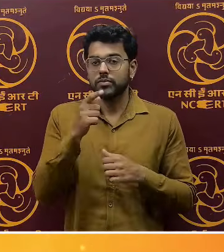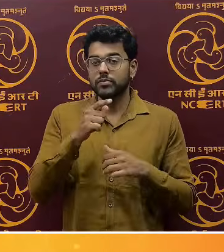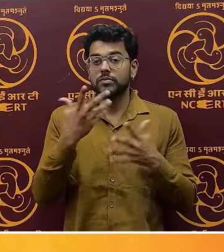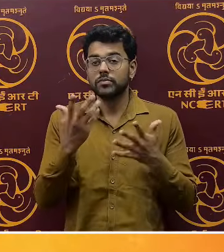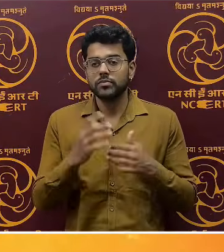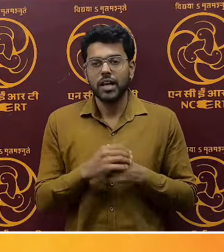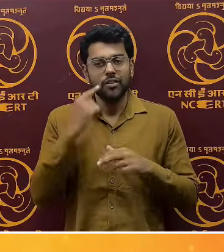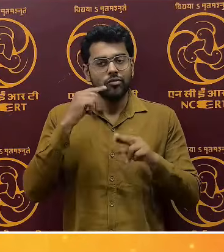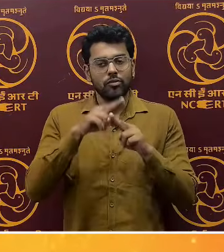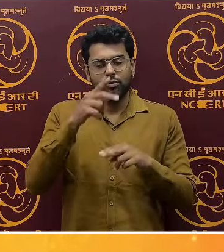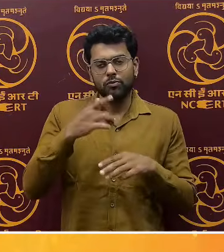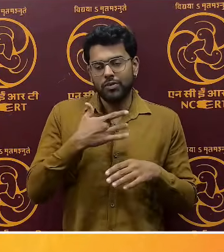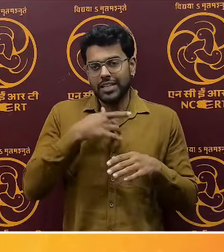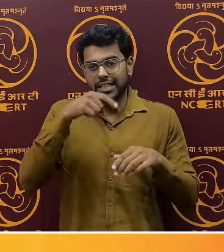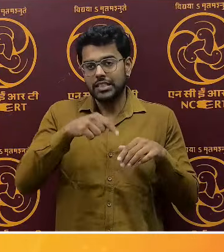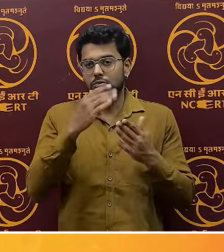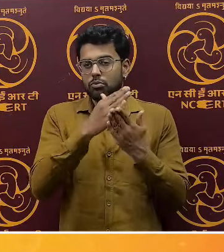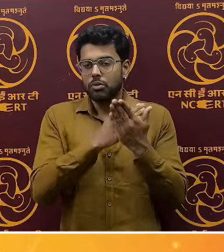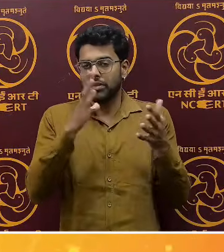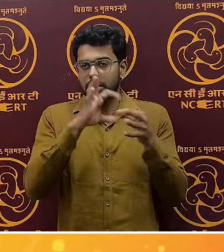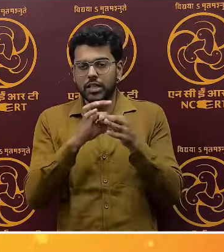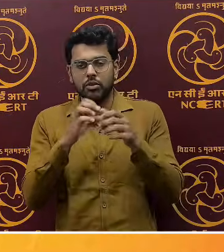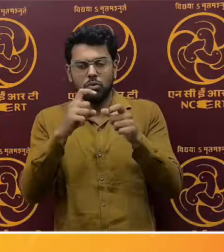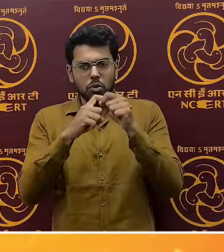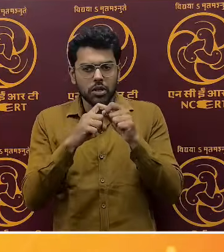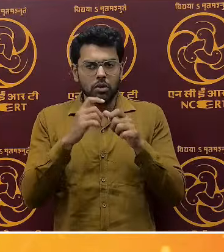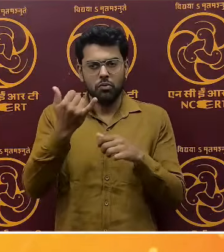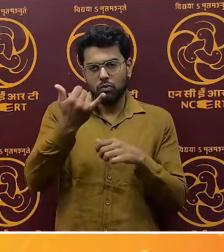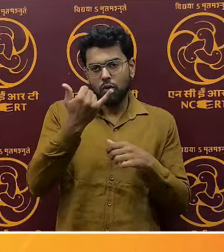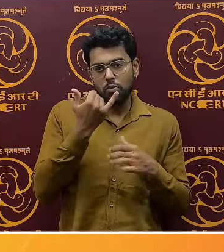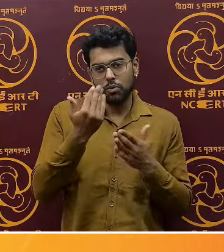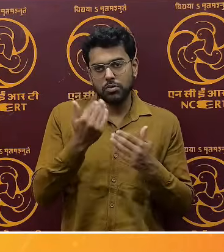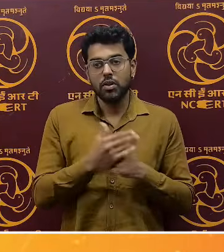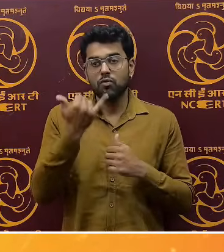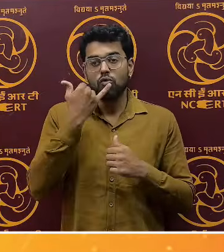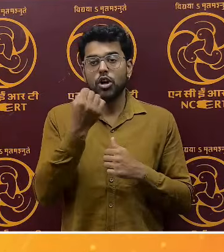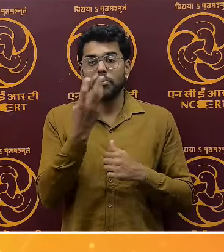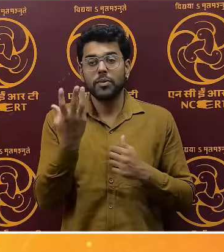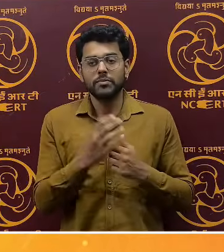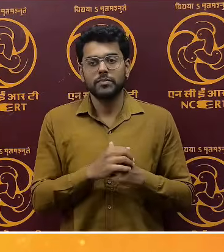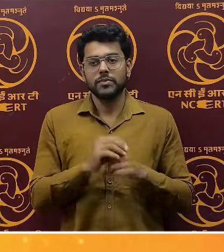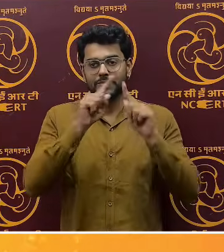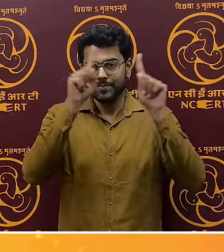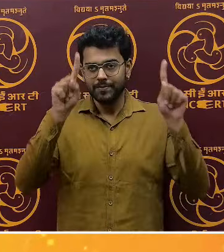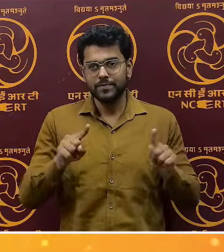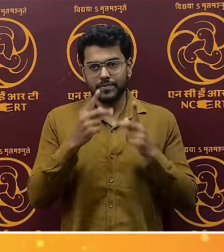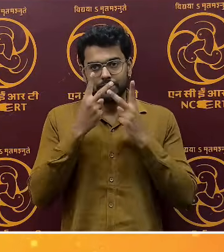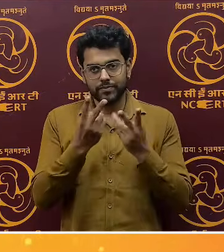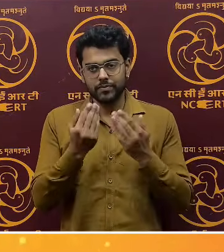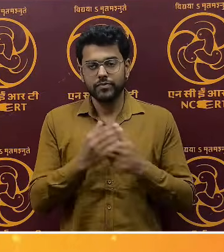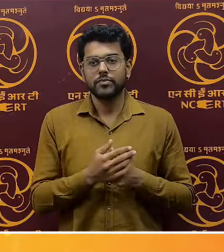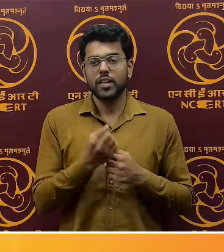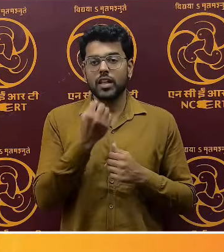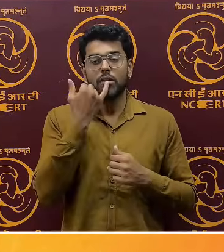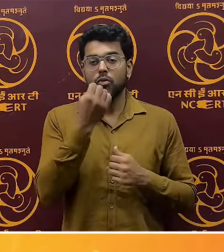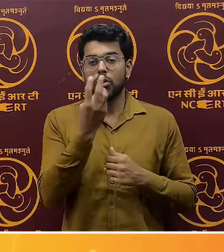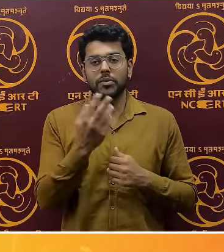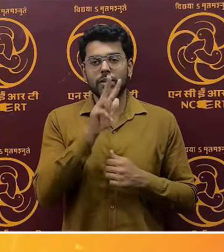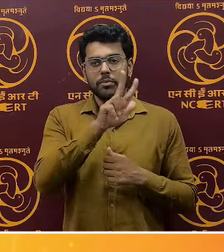if you have any question regarding the session, you can directly call us on our phone number, which is flashing on your screen, that is